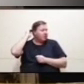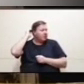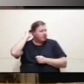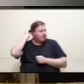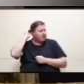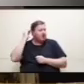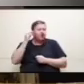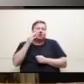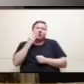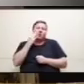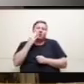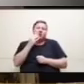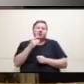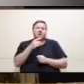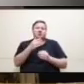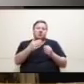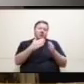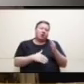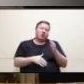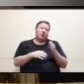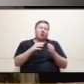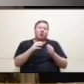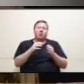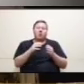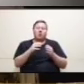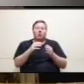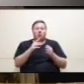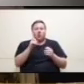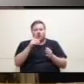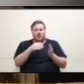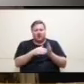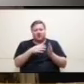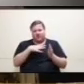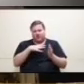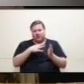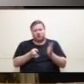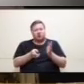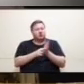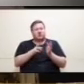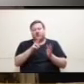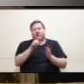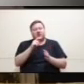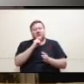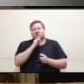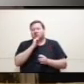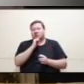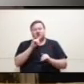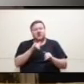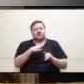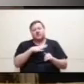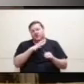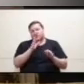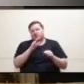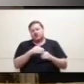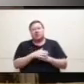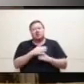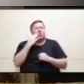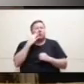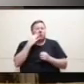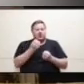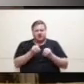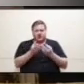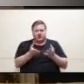whilst they were at lower than 1 million and therefore unregistered for VAT. And we will only ask them, once we have awarded